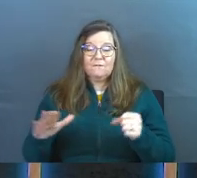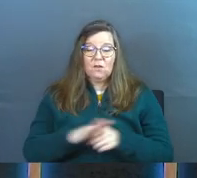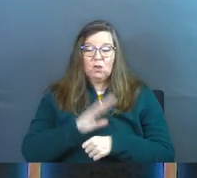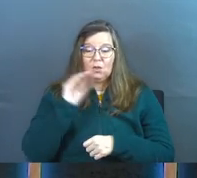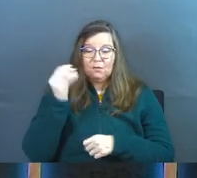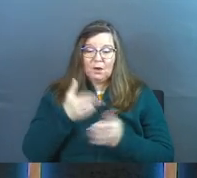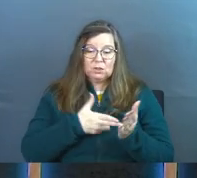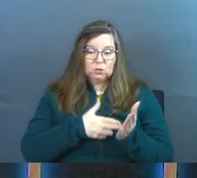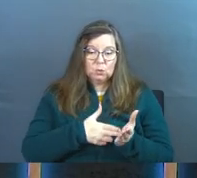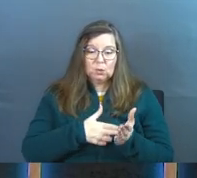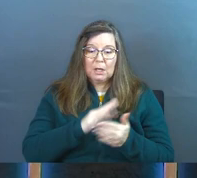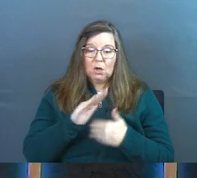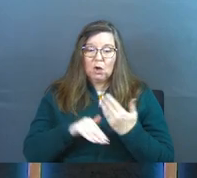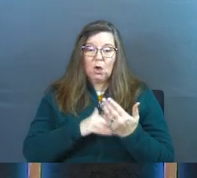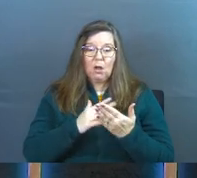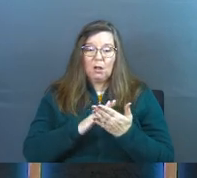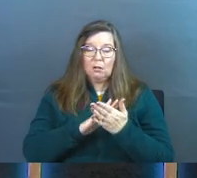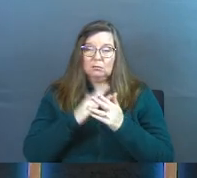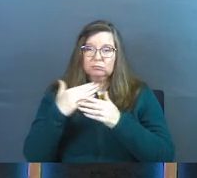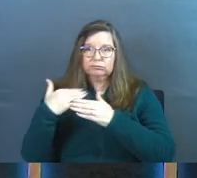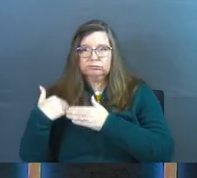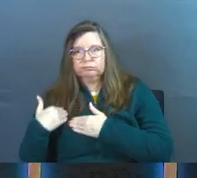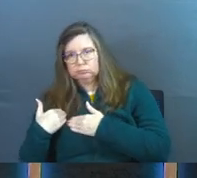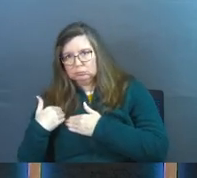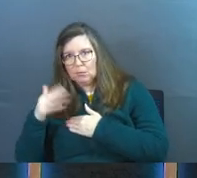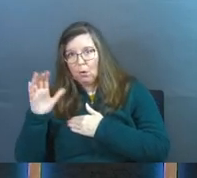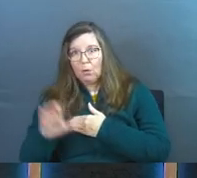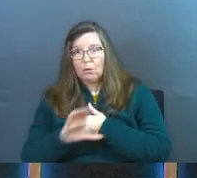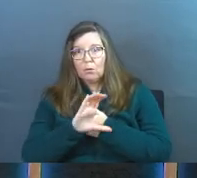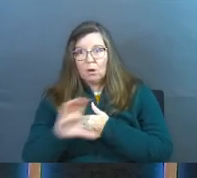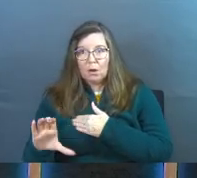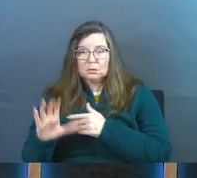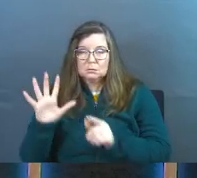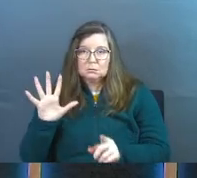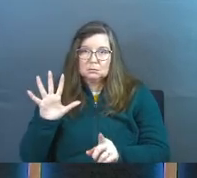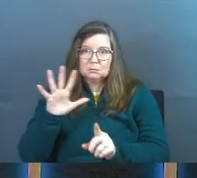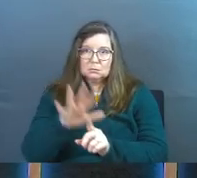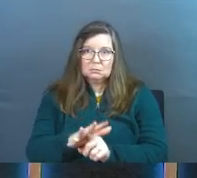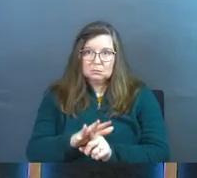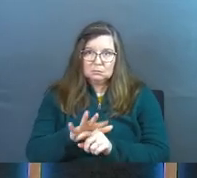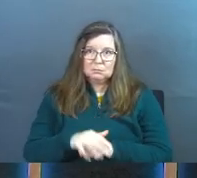of grace and truth, it all comes to bear on the cross.